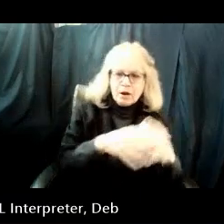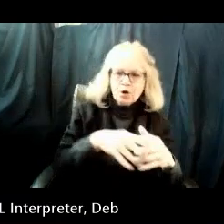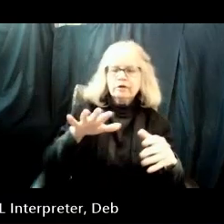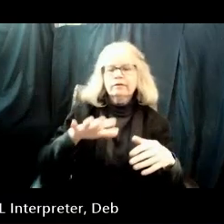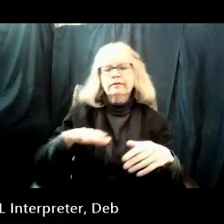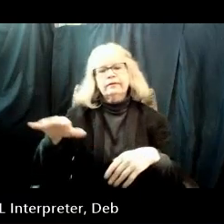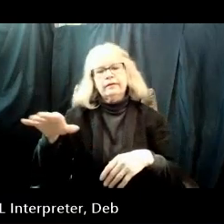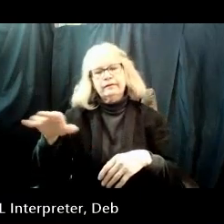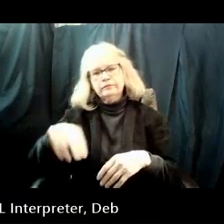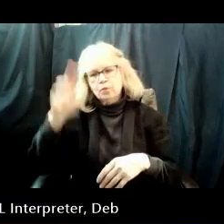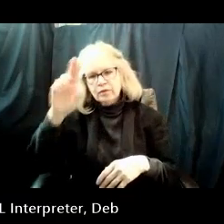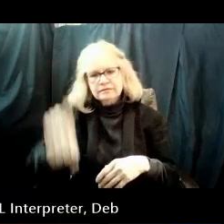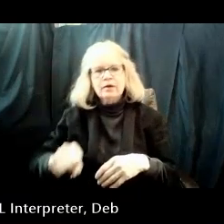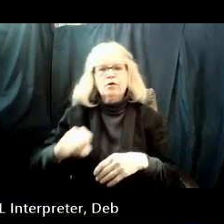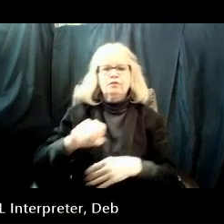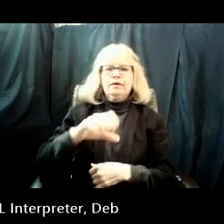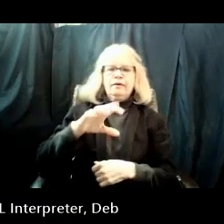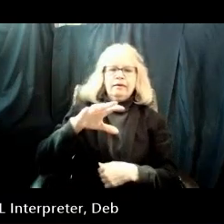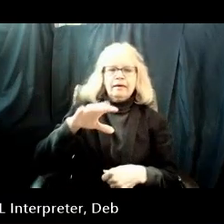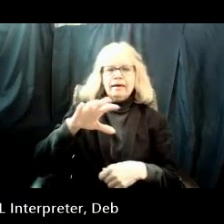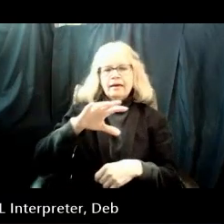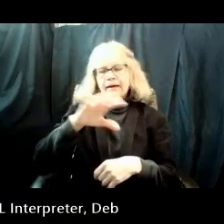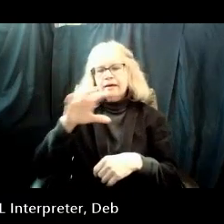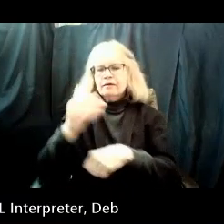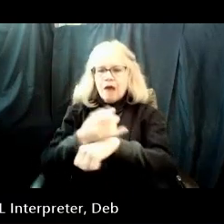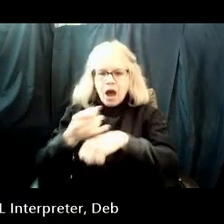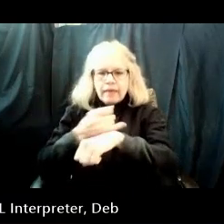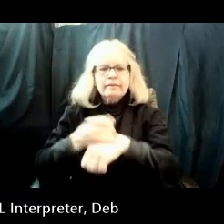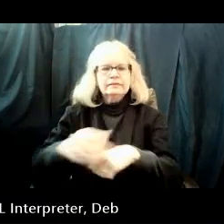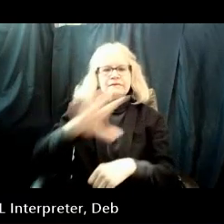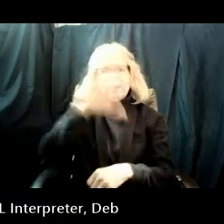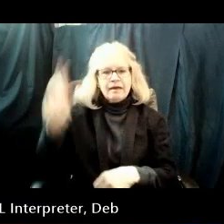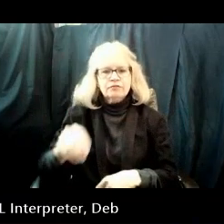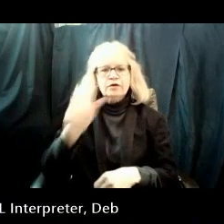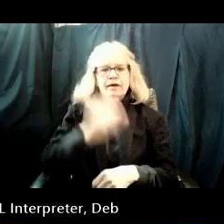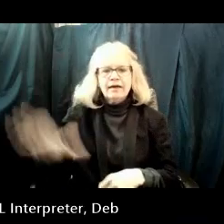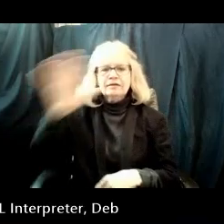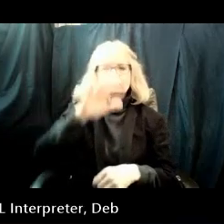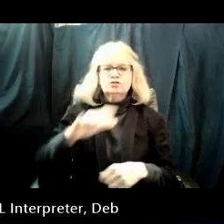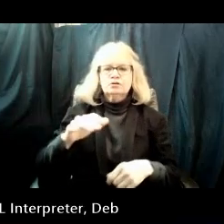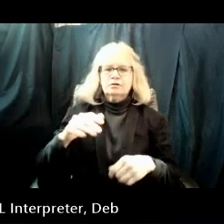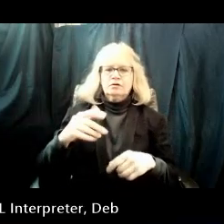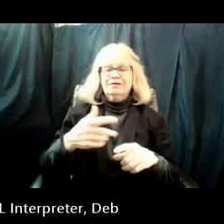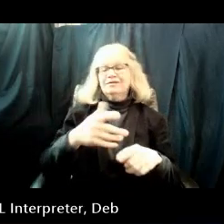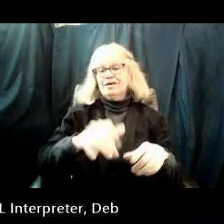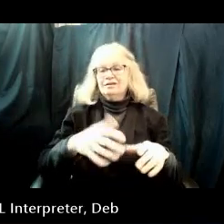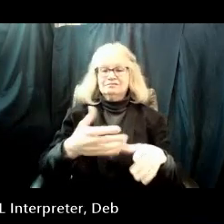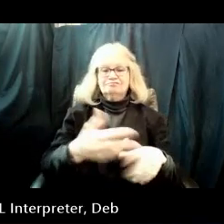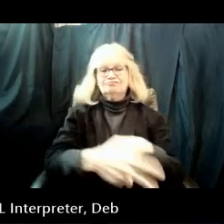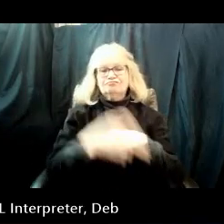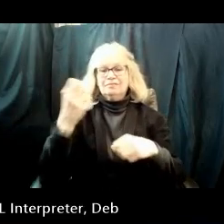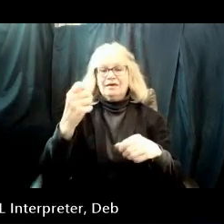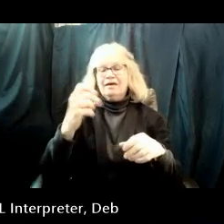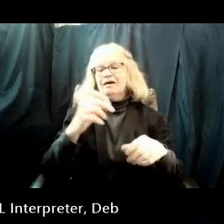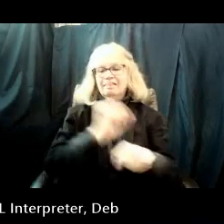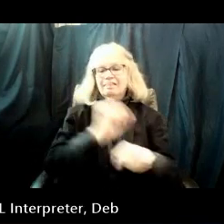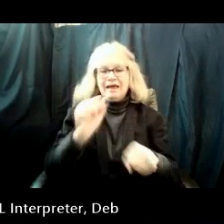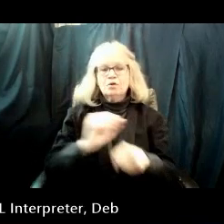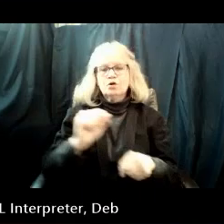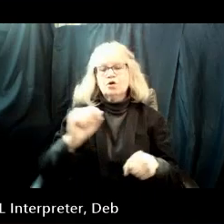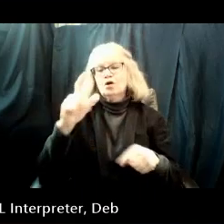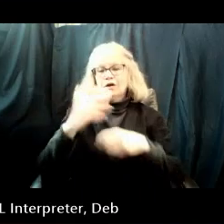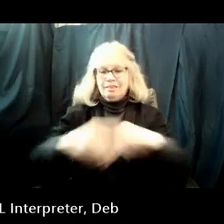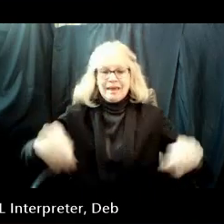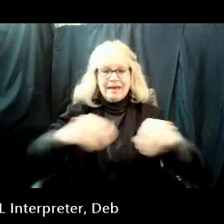Asia, in which European populations, right, extracted labor and land and resources from indigenous and African descended